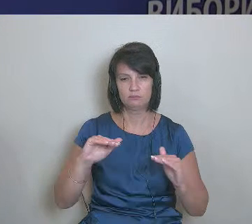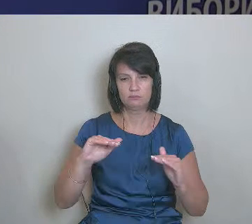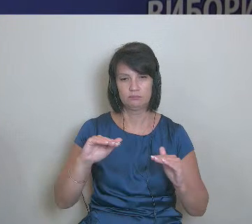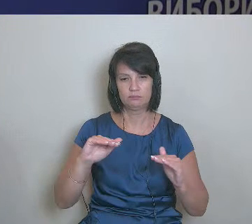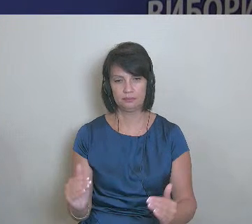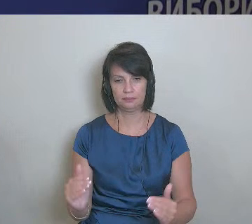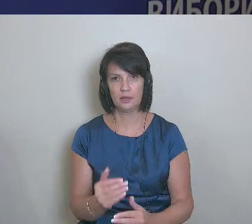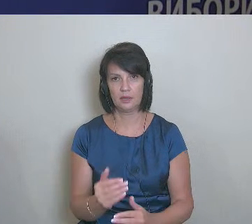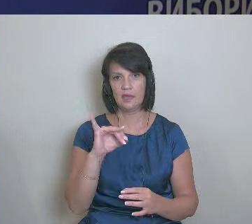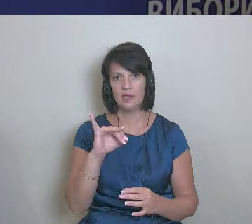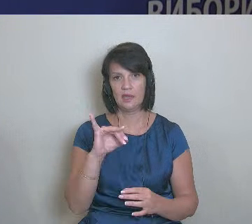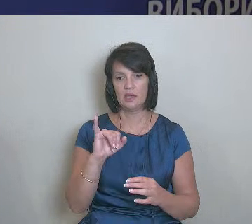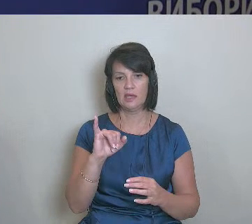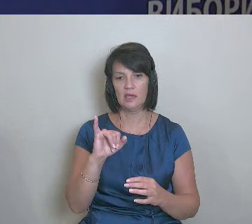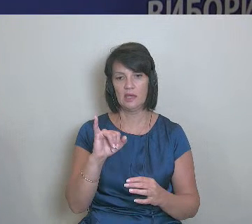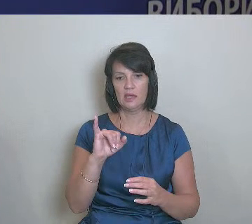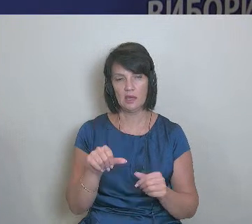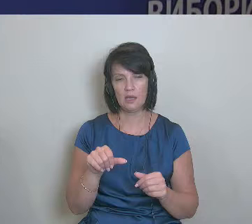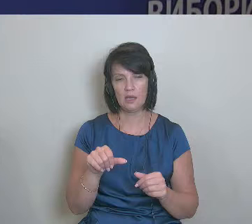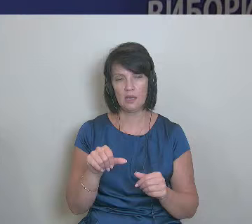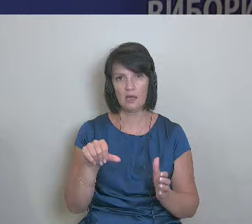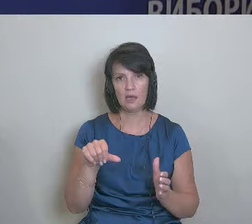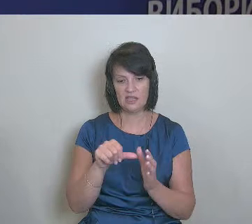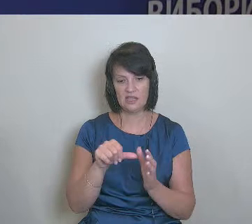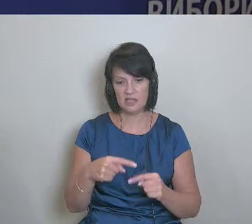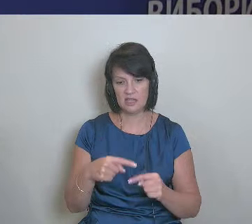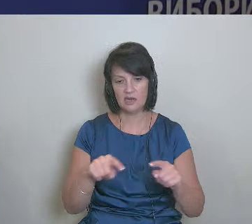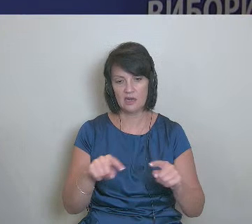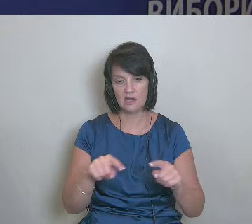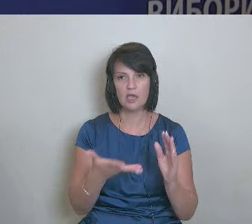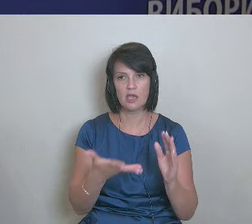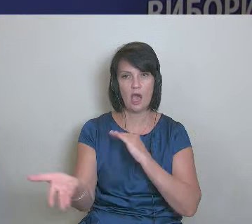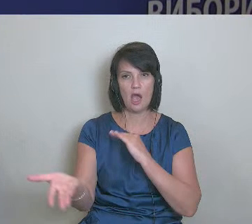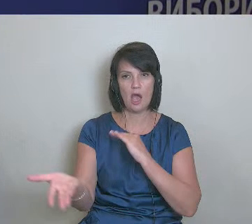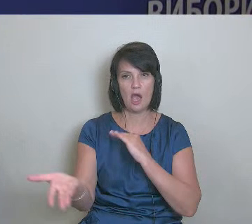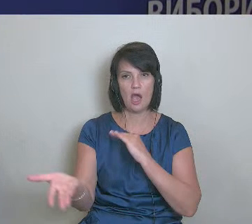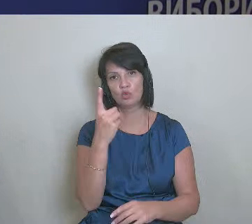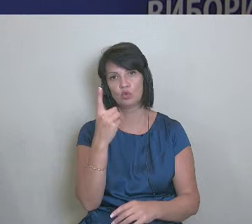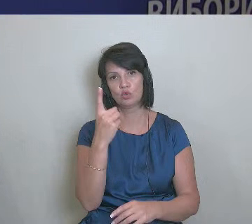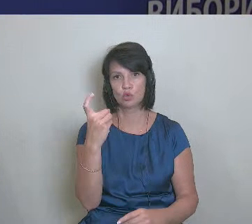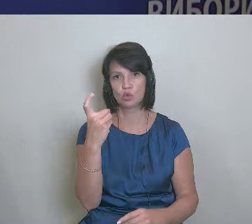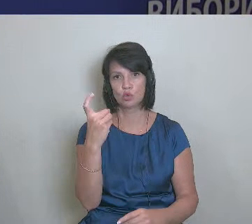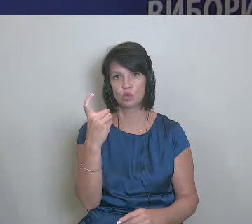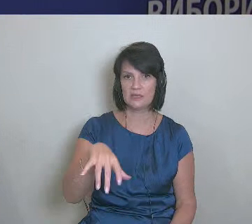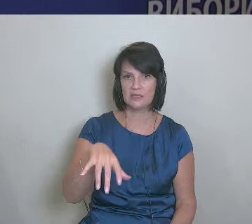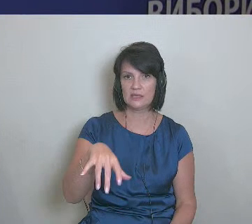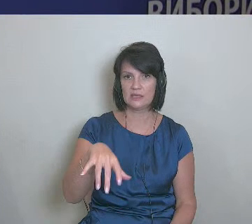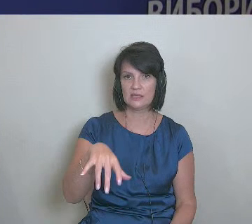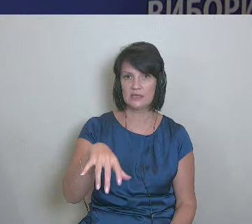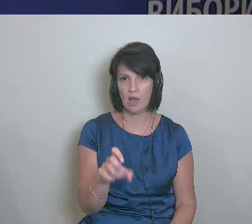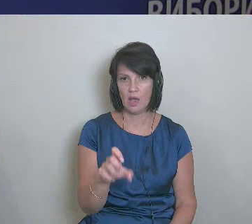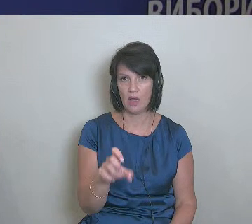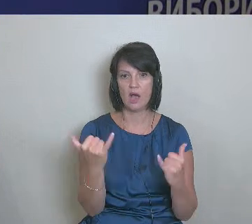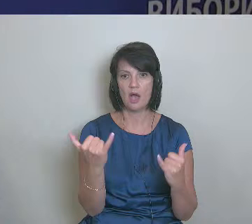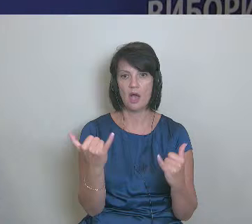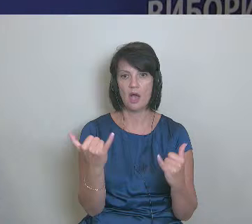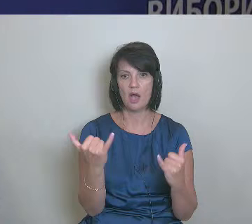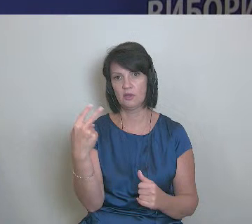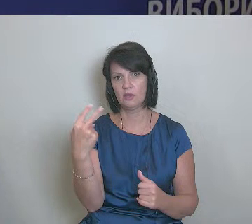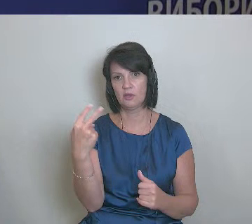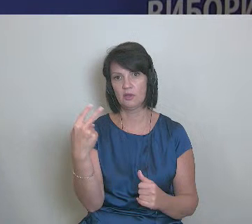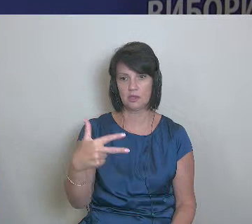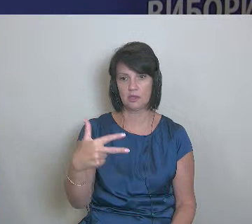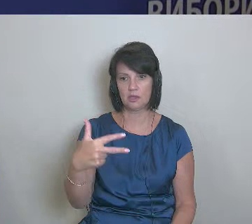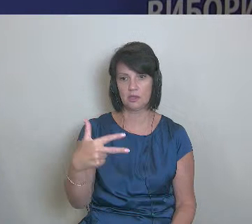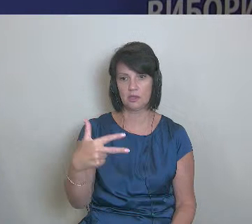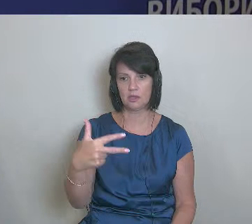people living in rural areas is reducing, and the polling stations with 100 and 150